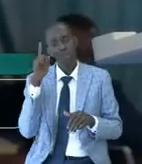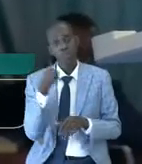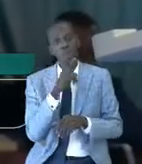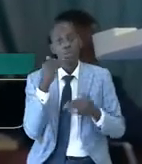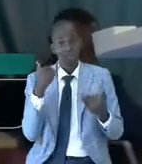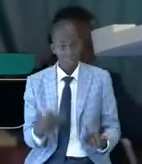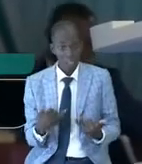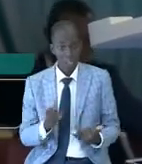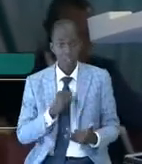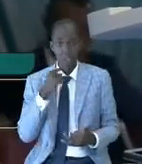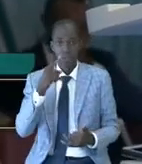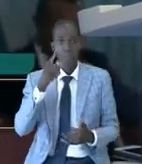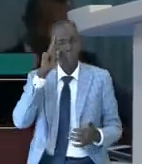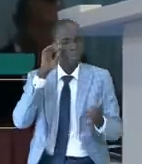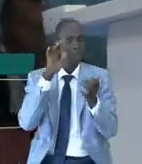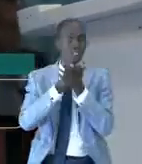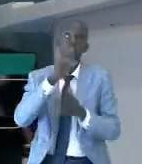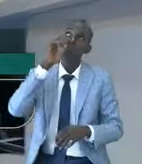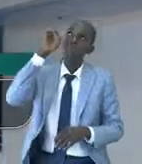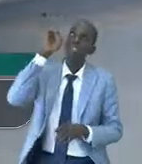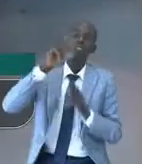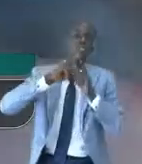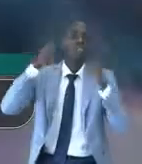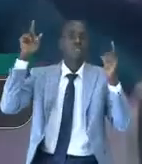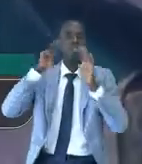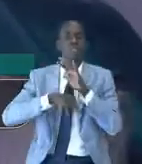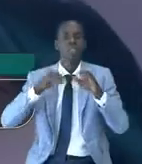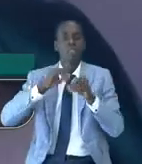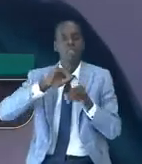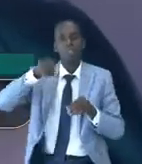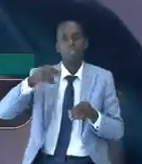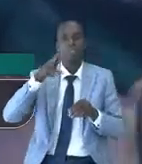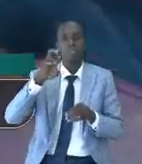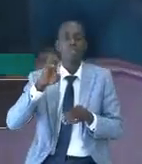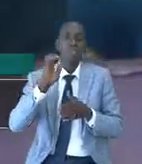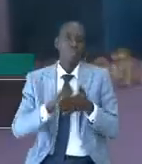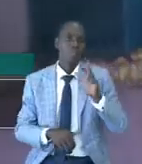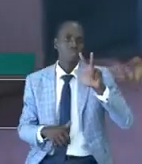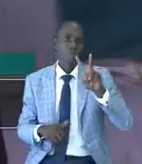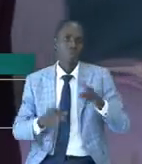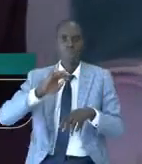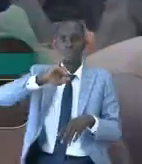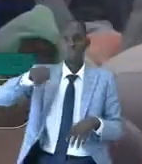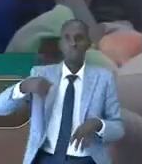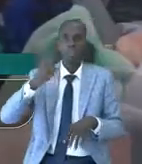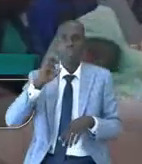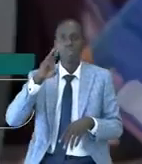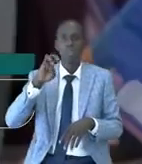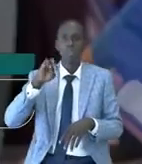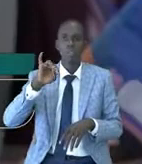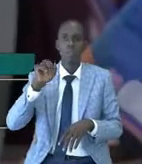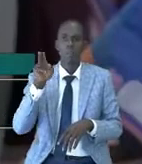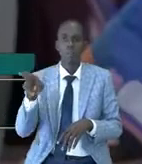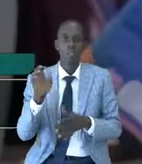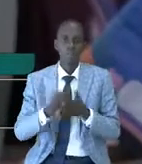his greatness. Look at Jeremiah chapter 32 and verse 17. Jeremiah chapter